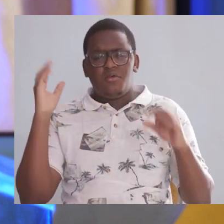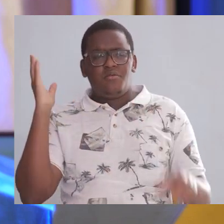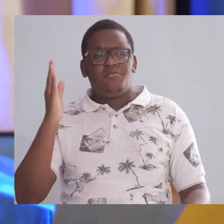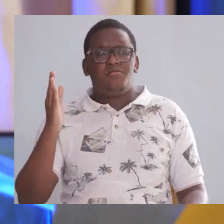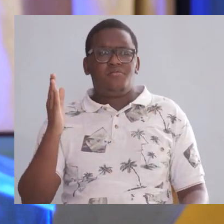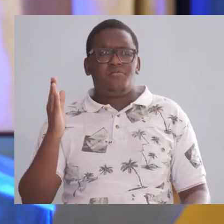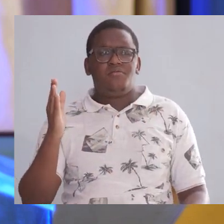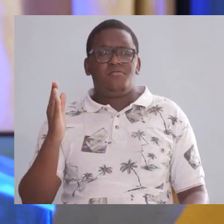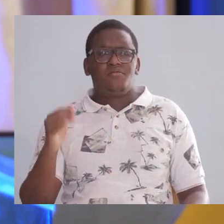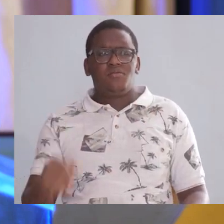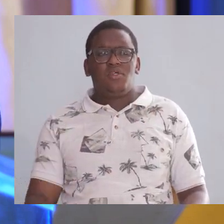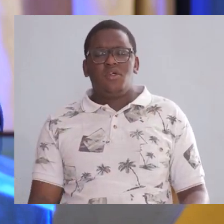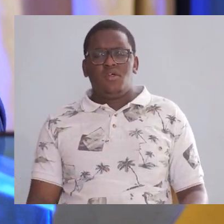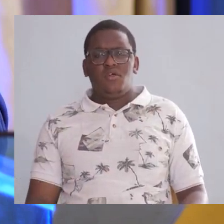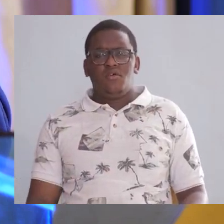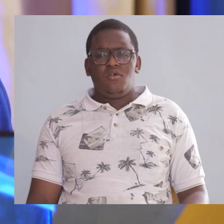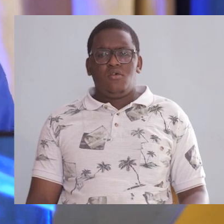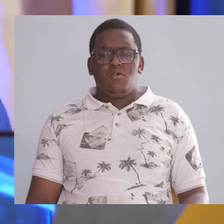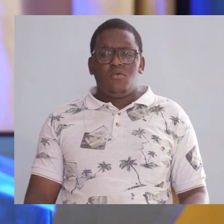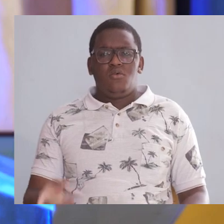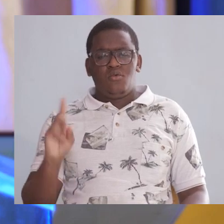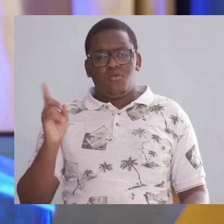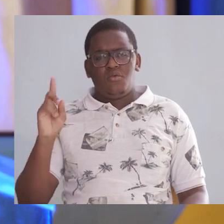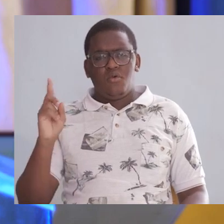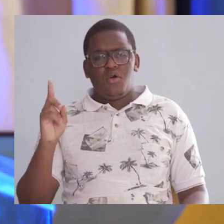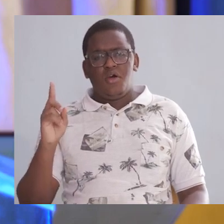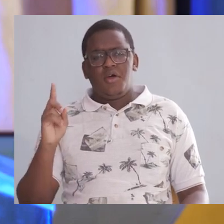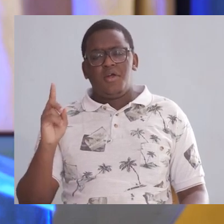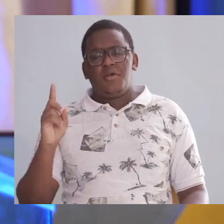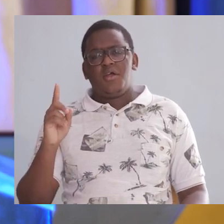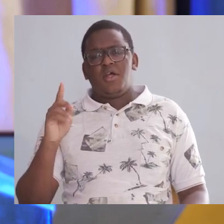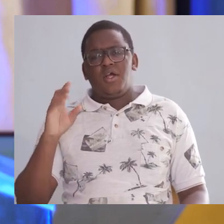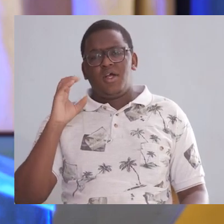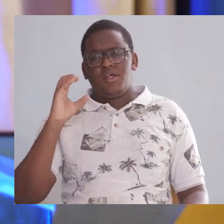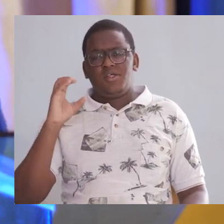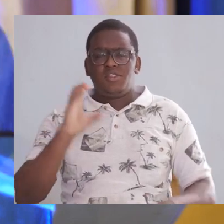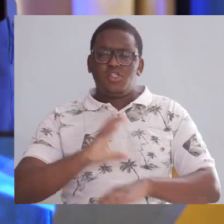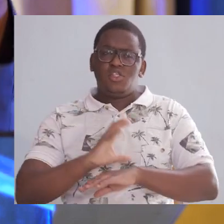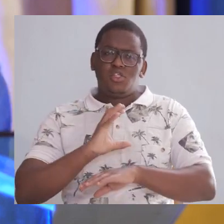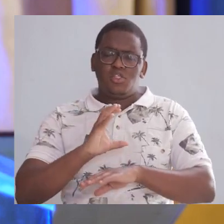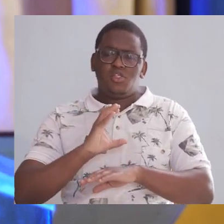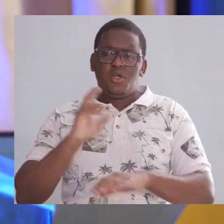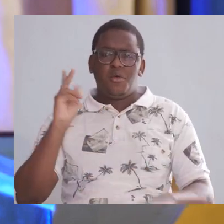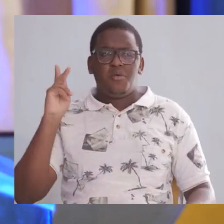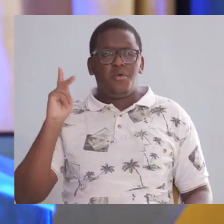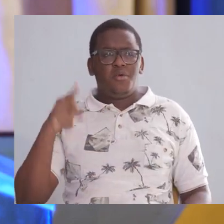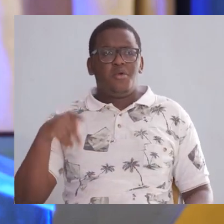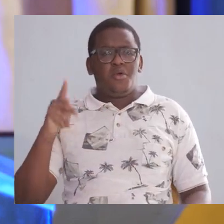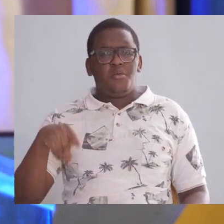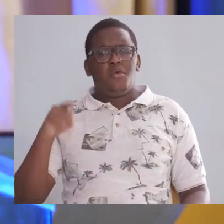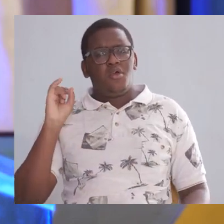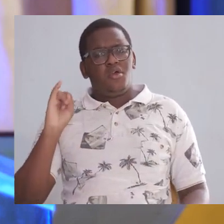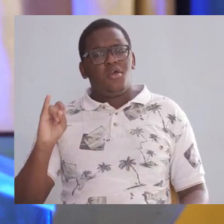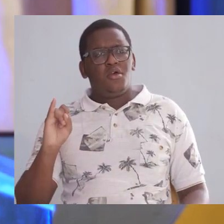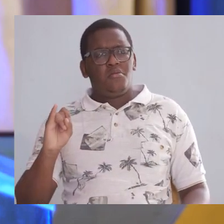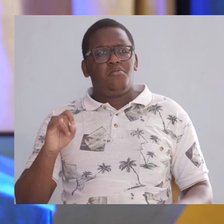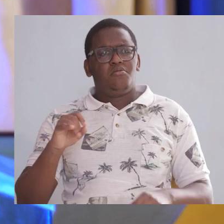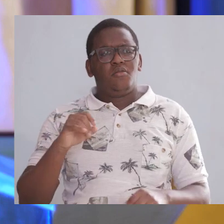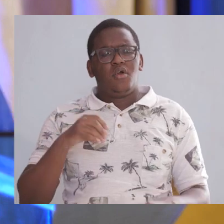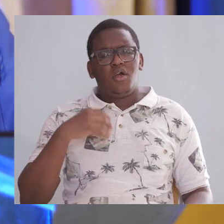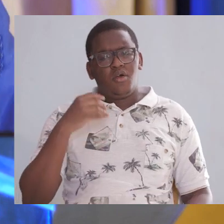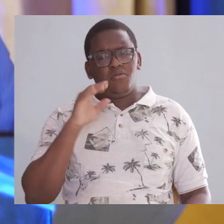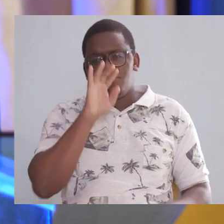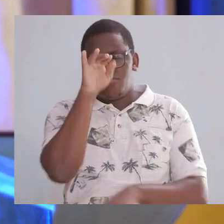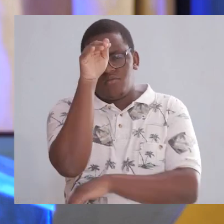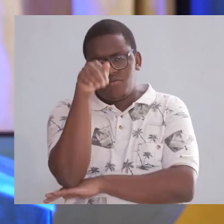catechism, the PPI programs as I was teaching, I asked one of the classrooms